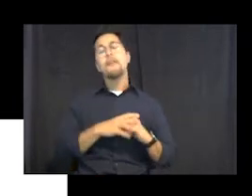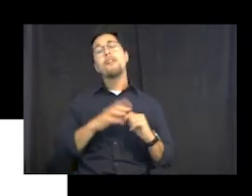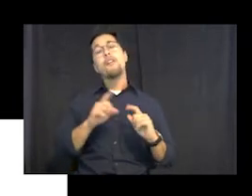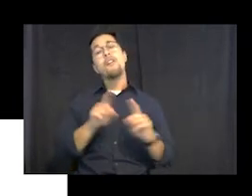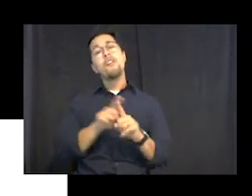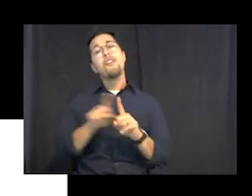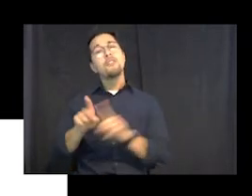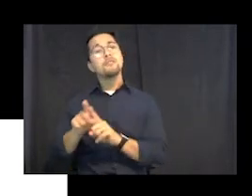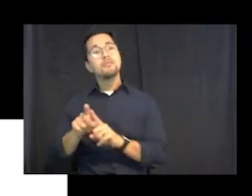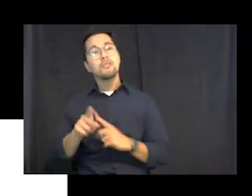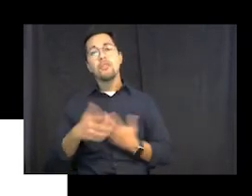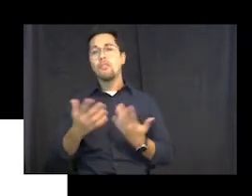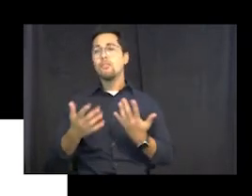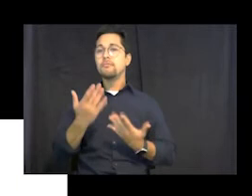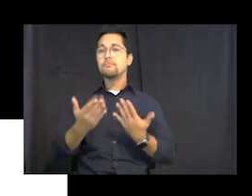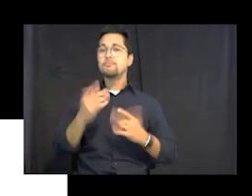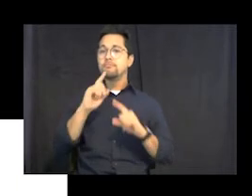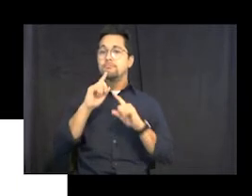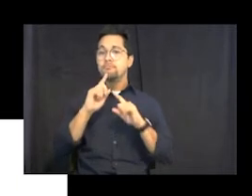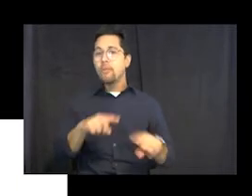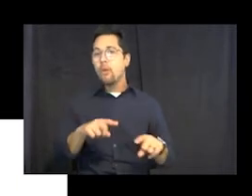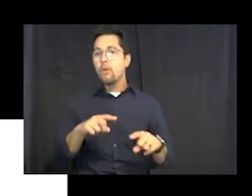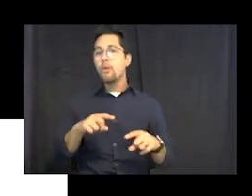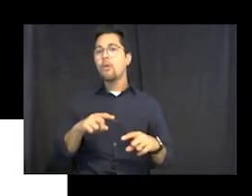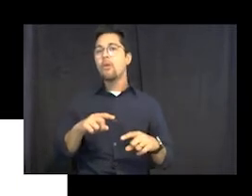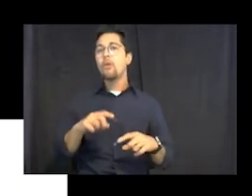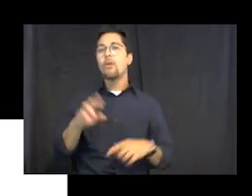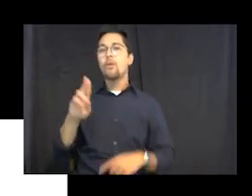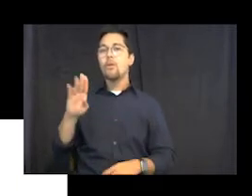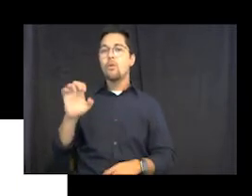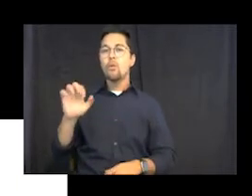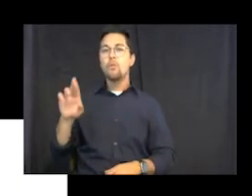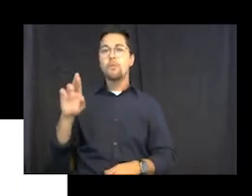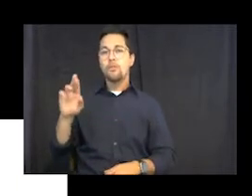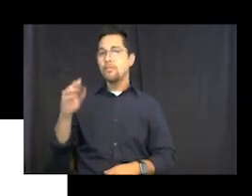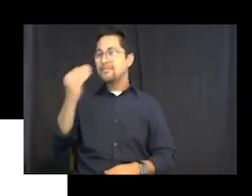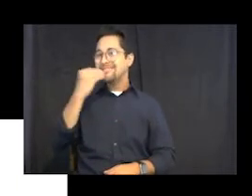and ordering Uber Eats,